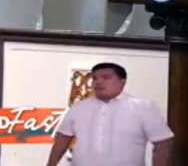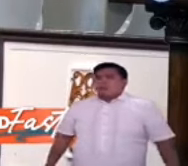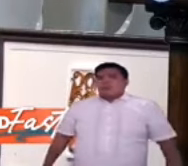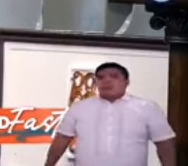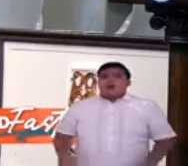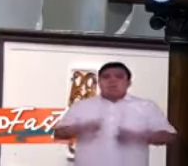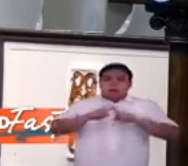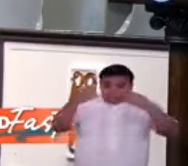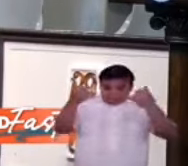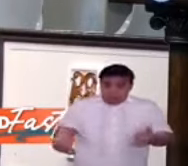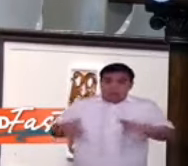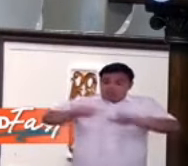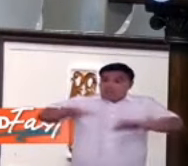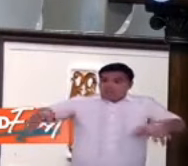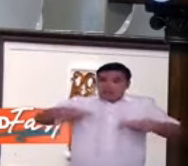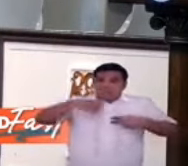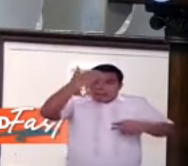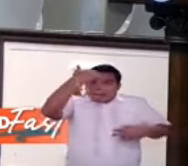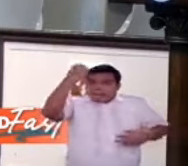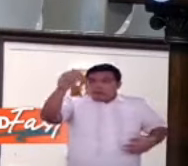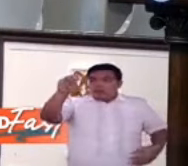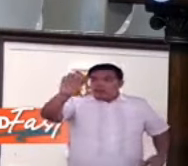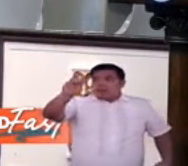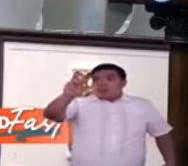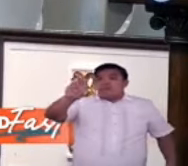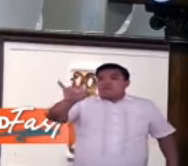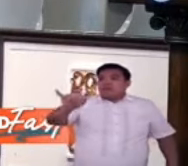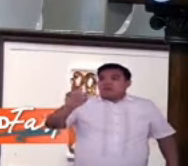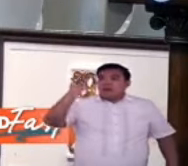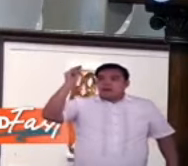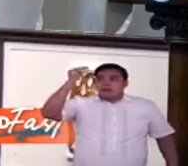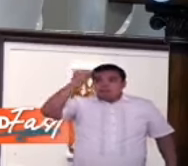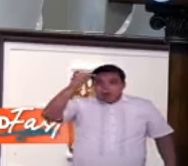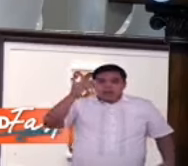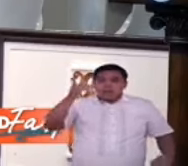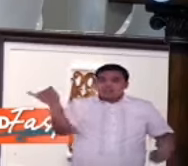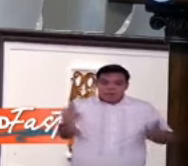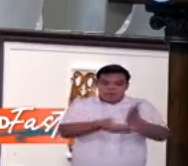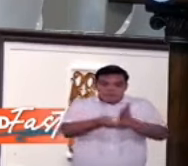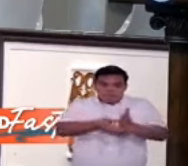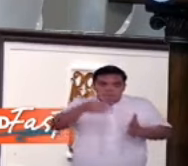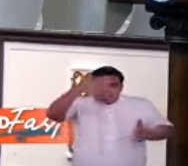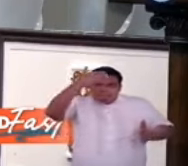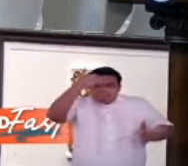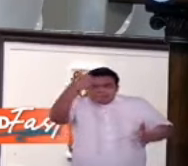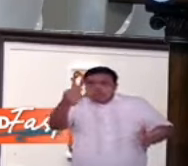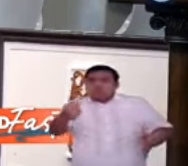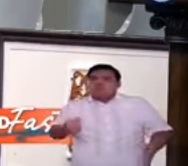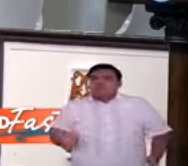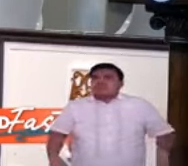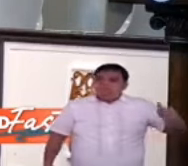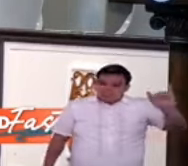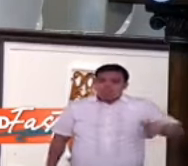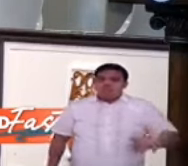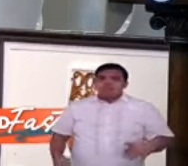Listen, the children have a memory factor. Children's minds are sharp and focused. Then children